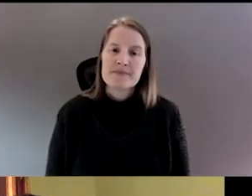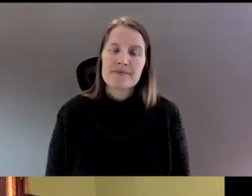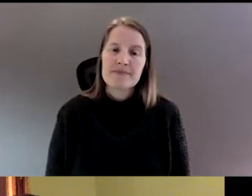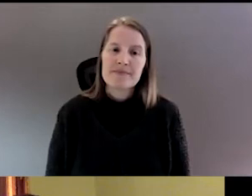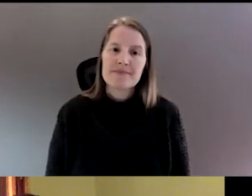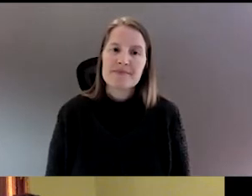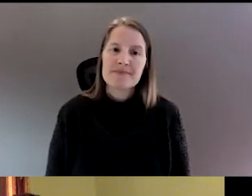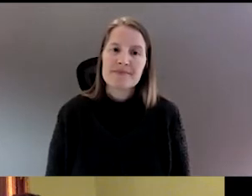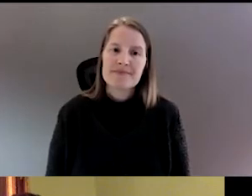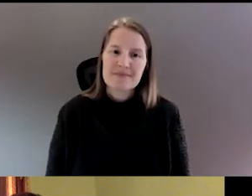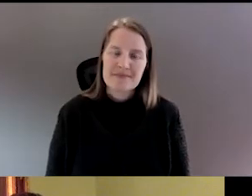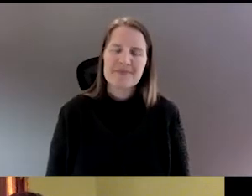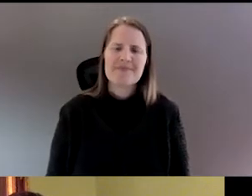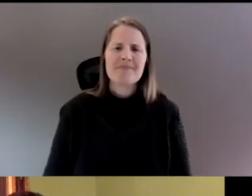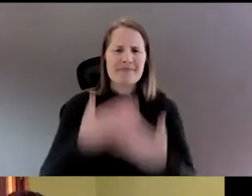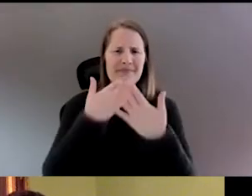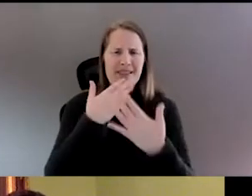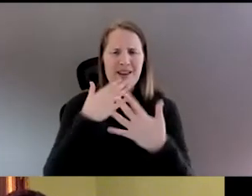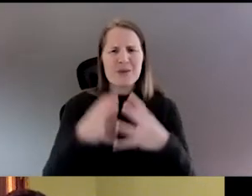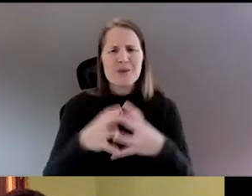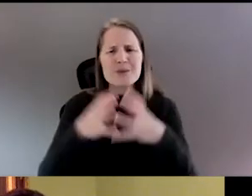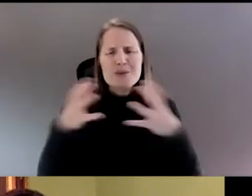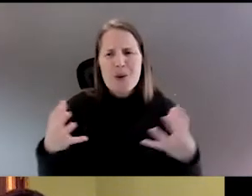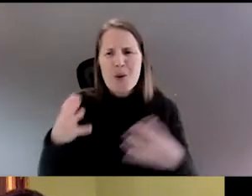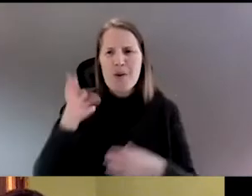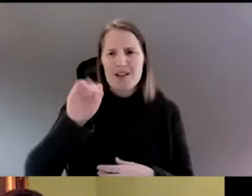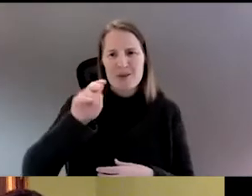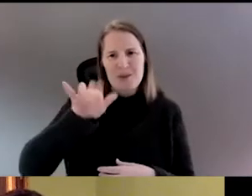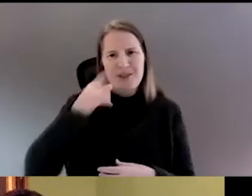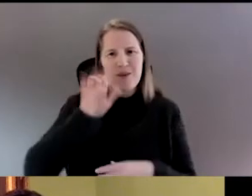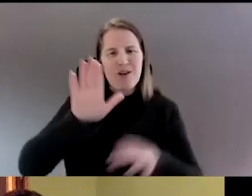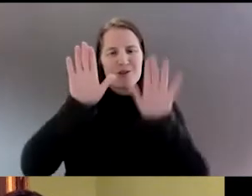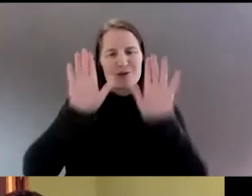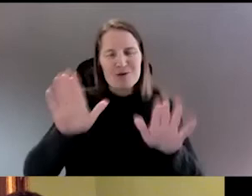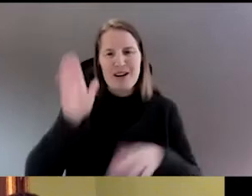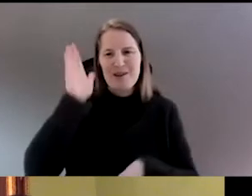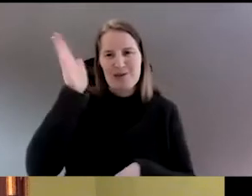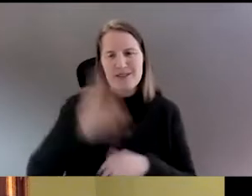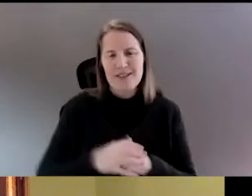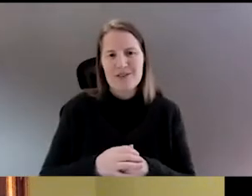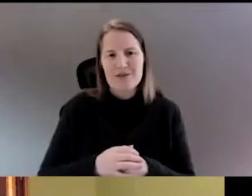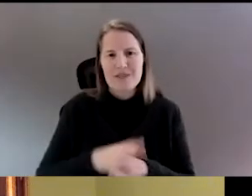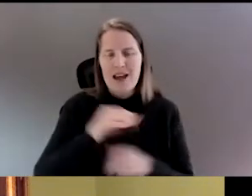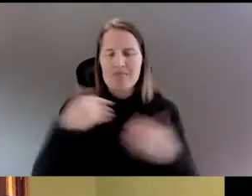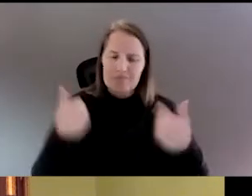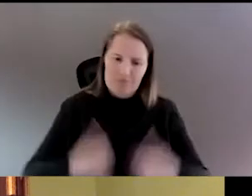Thank you so much, Brittany, for your great presentation and the incredible insight that you gave us into